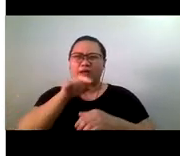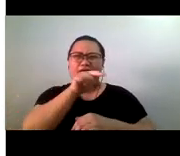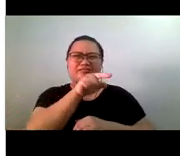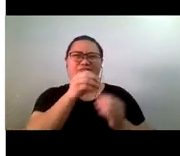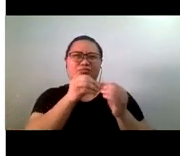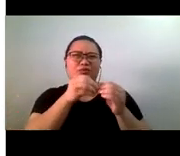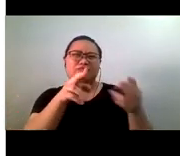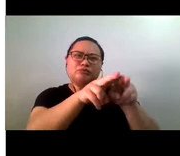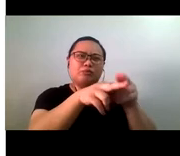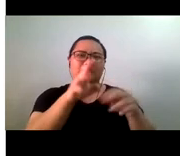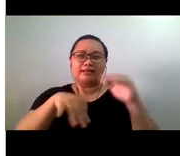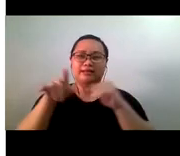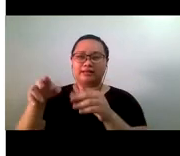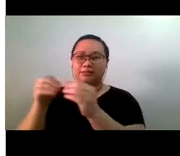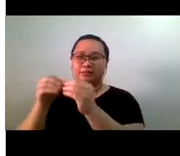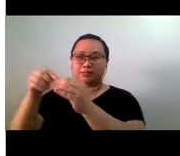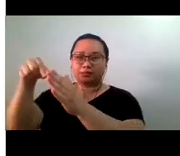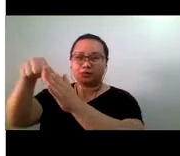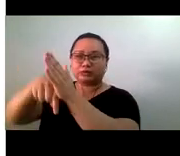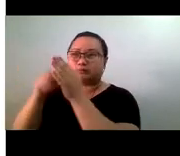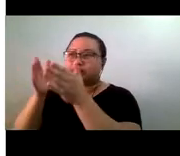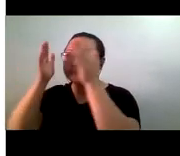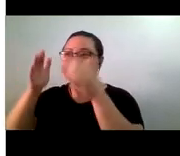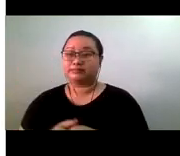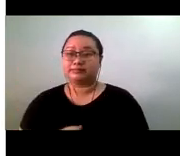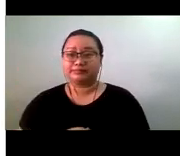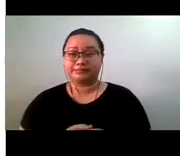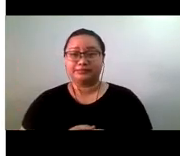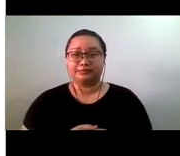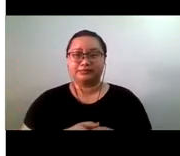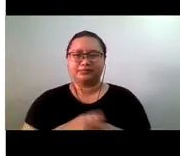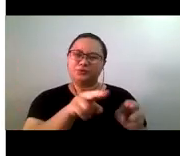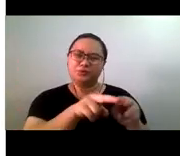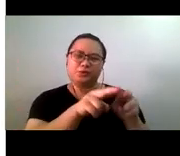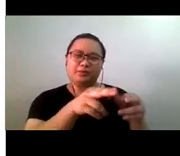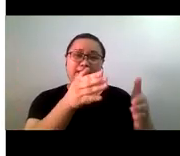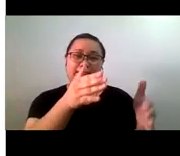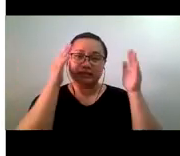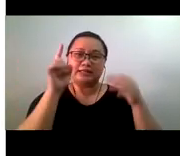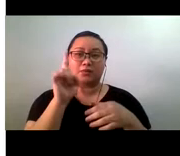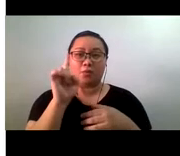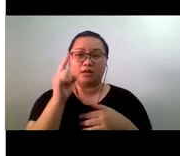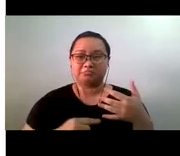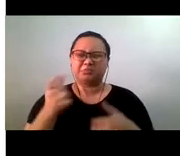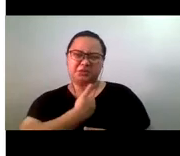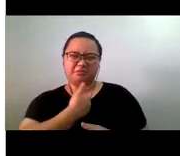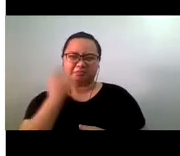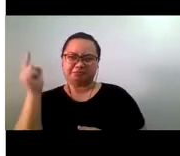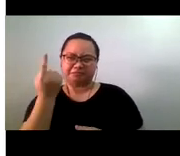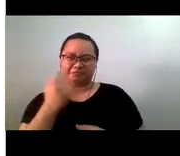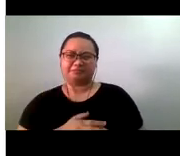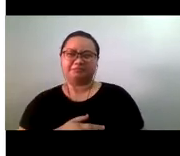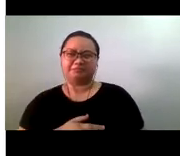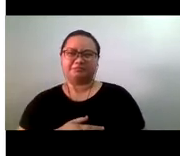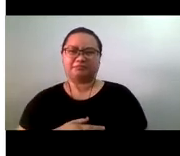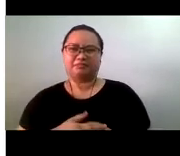ordinary listening typically focuses on ourselves. When I ordinarily listen, I